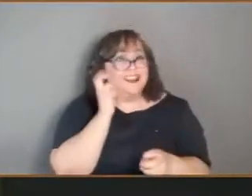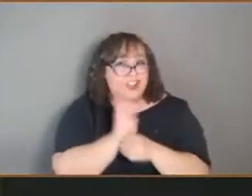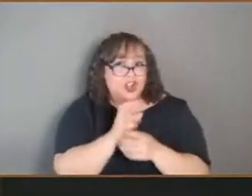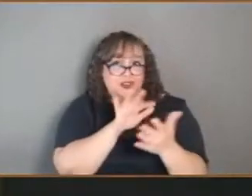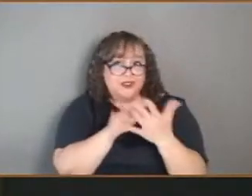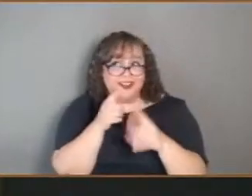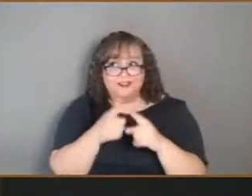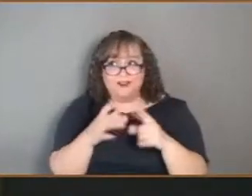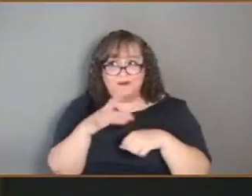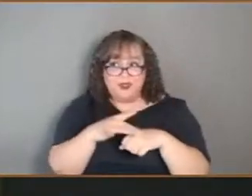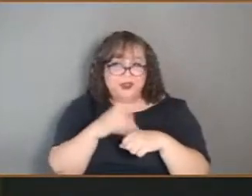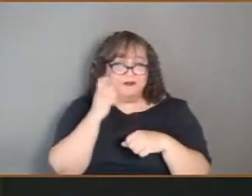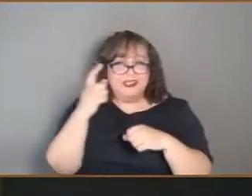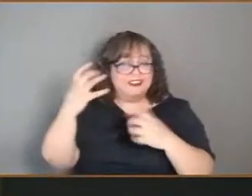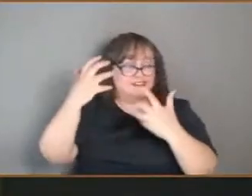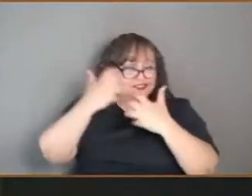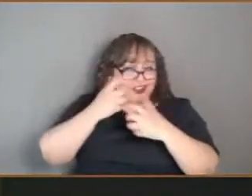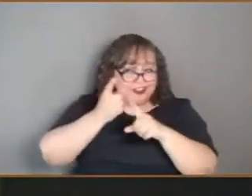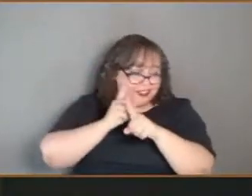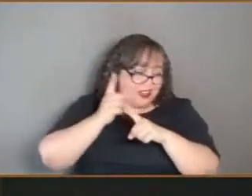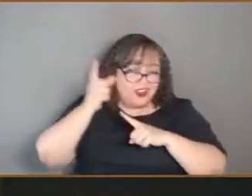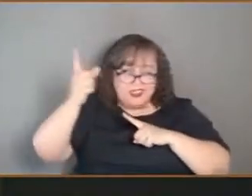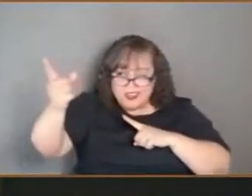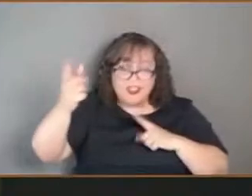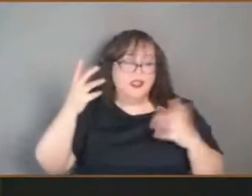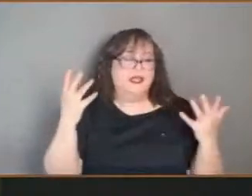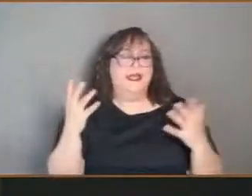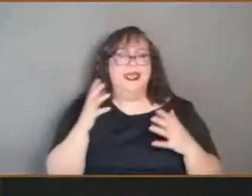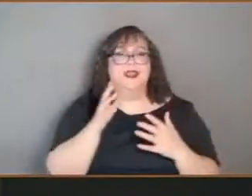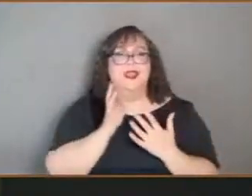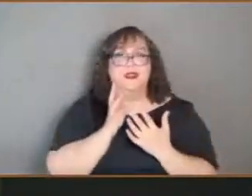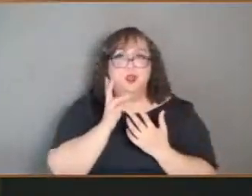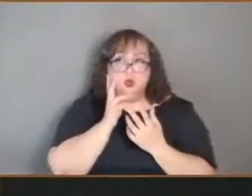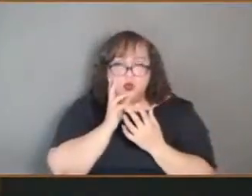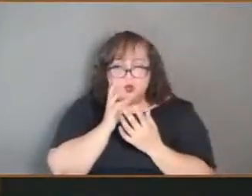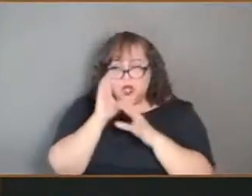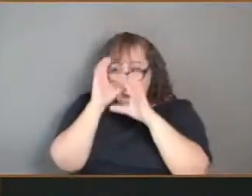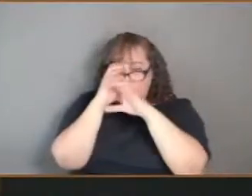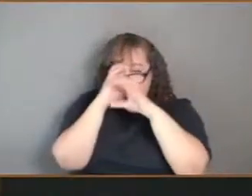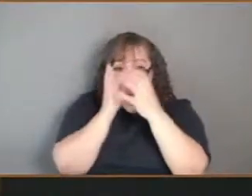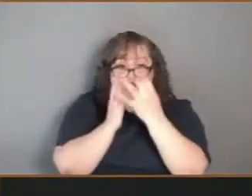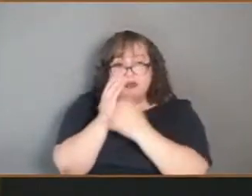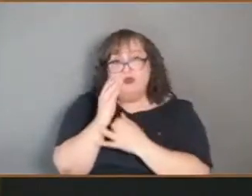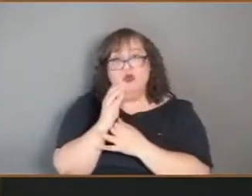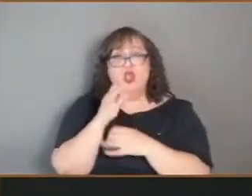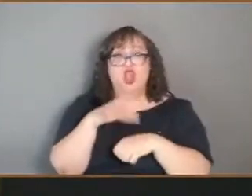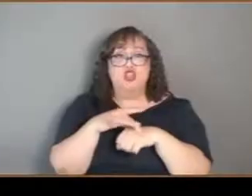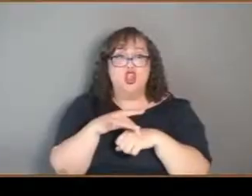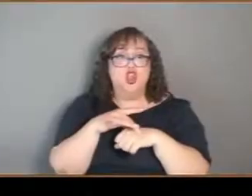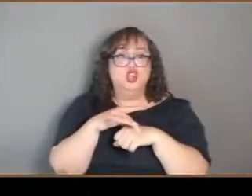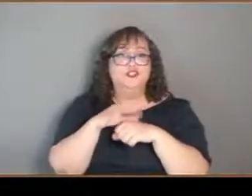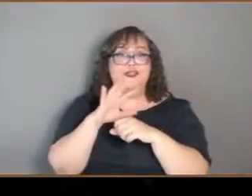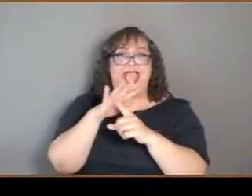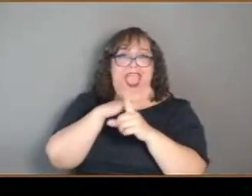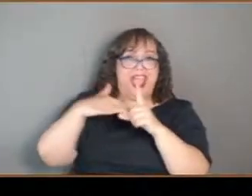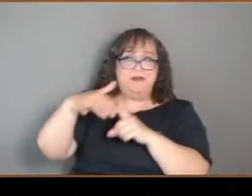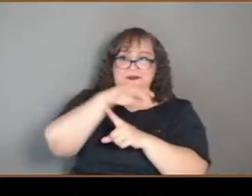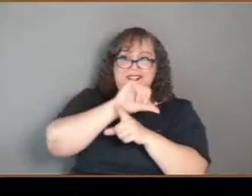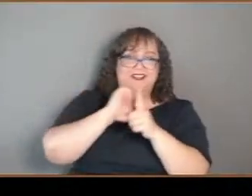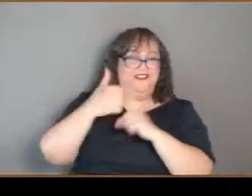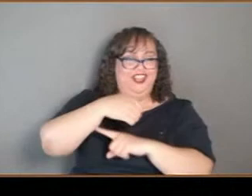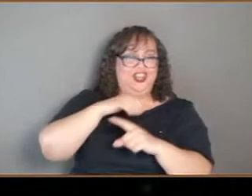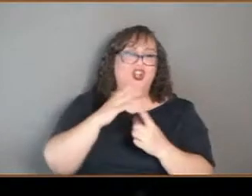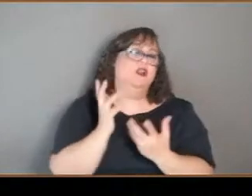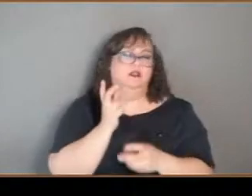way away, and to look through the Earth's atmosphere, you're also, you've got to take all the water out and all the other things. Right. So we'll finally be able to really see at